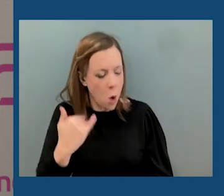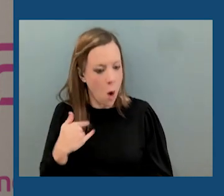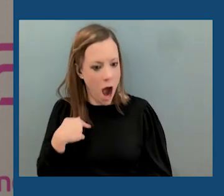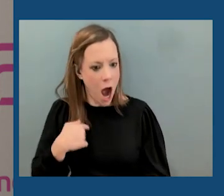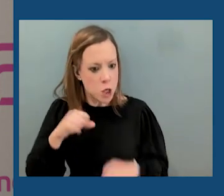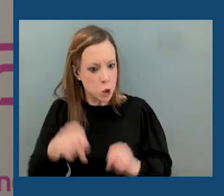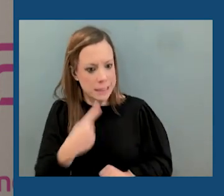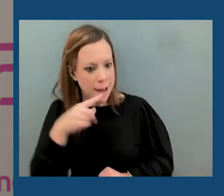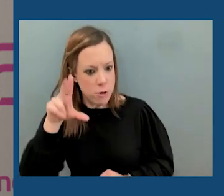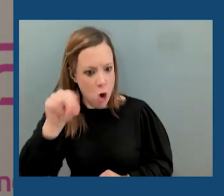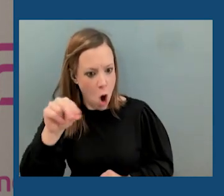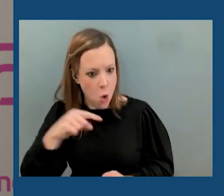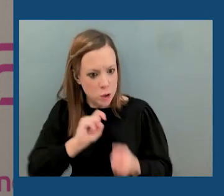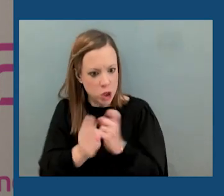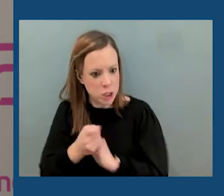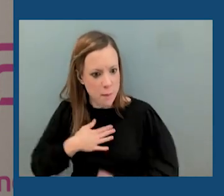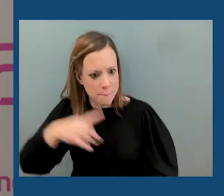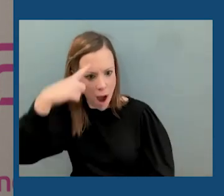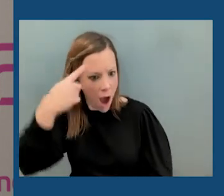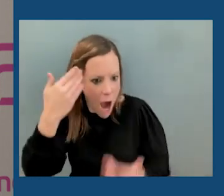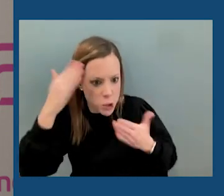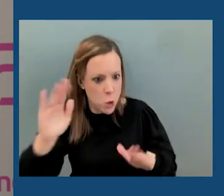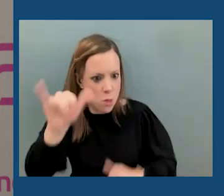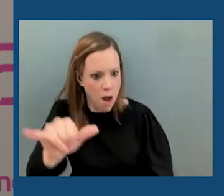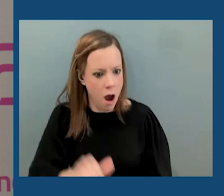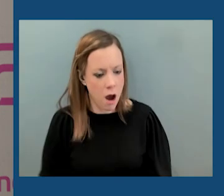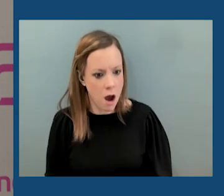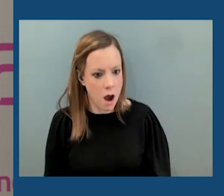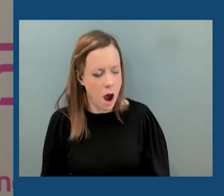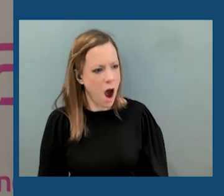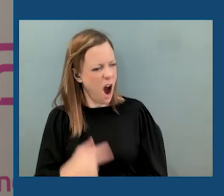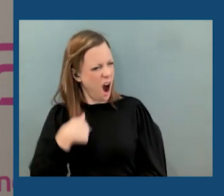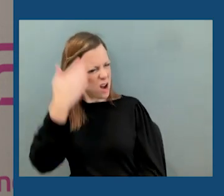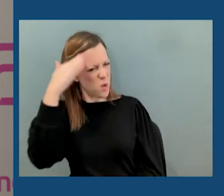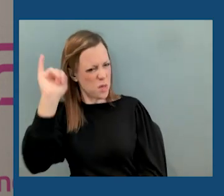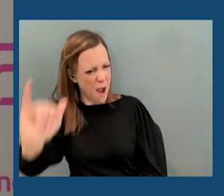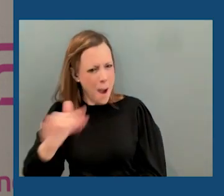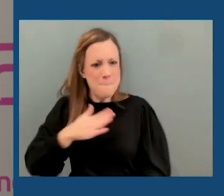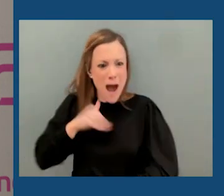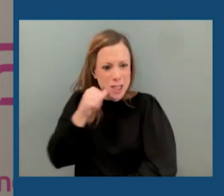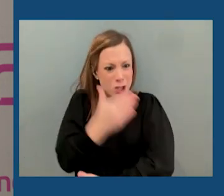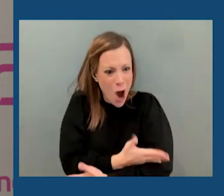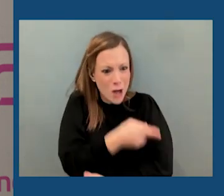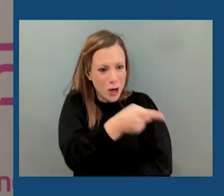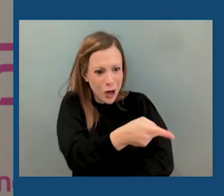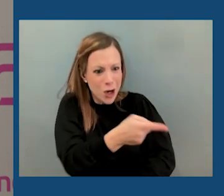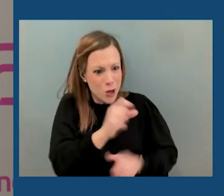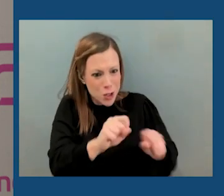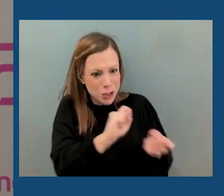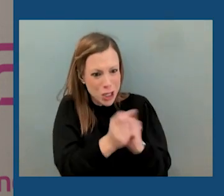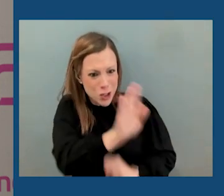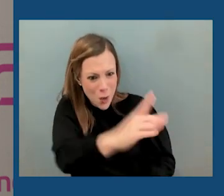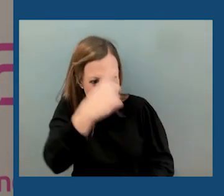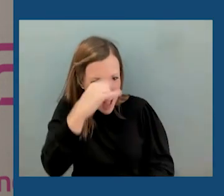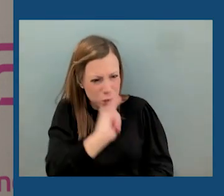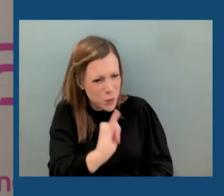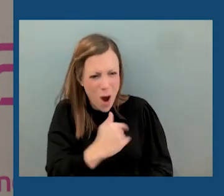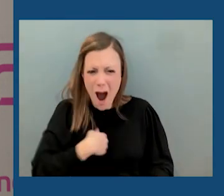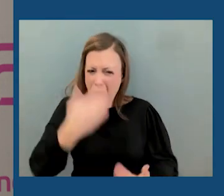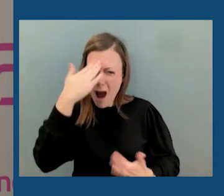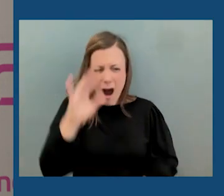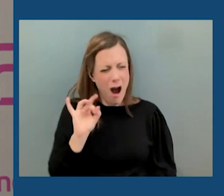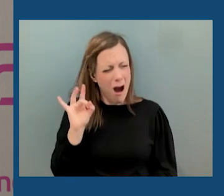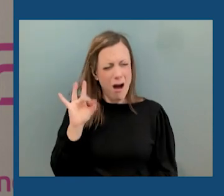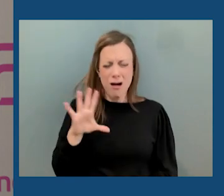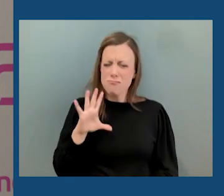her. And mad that her daughter could have experienced the same horrors that she had experienced. The group eventually